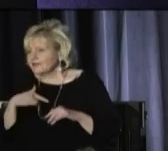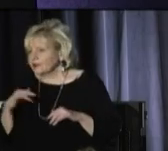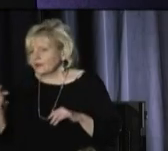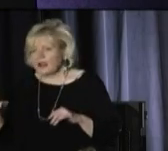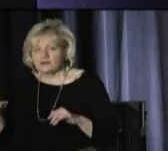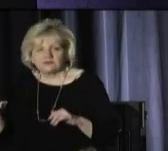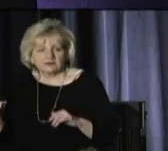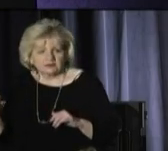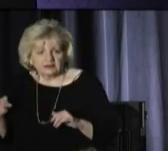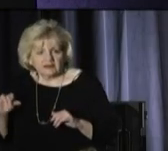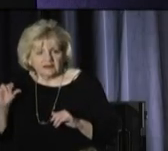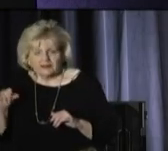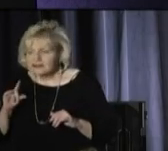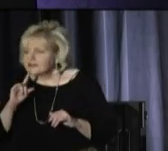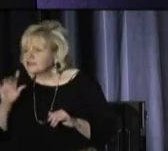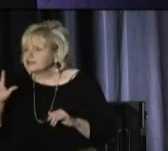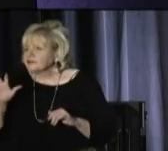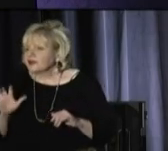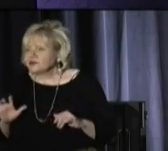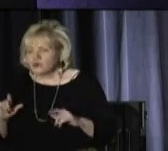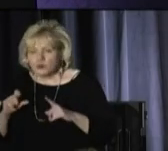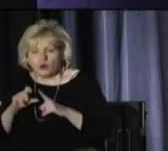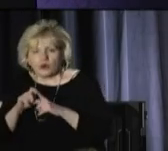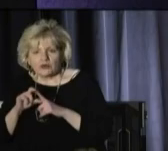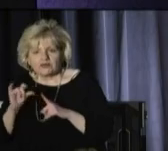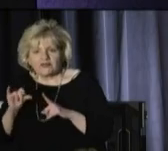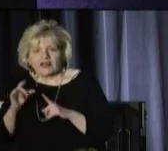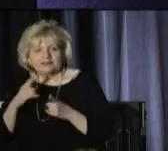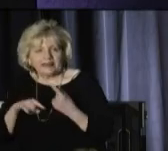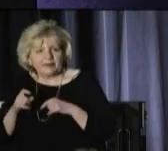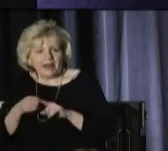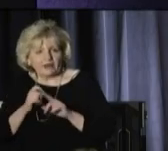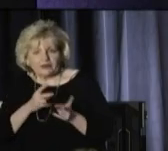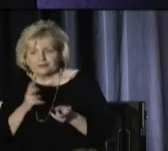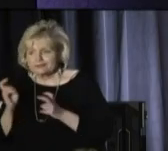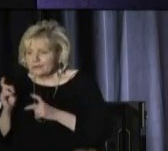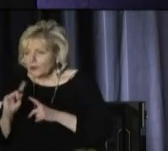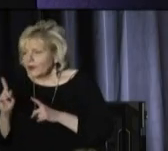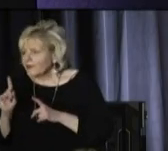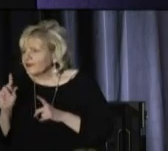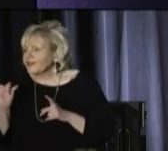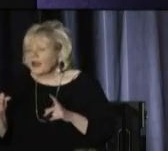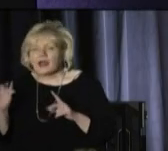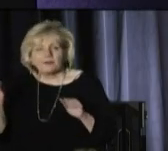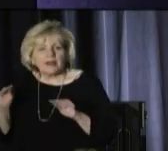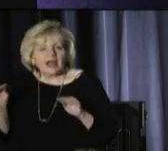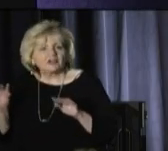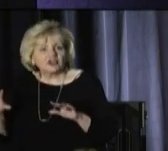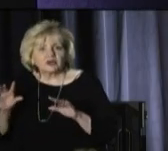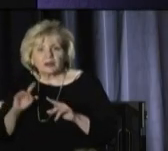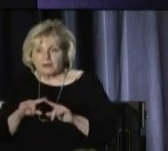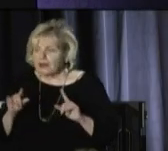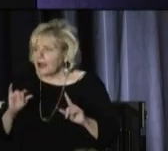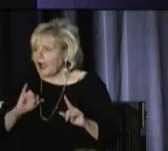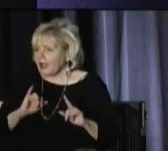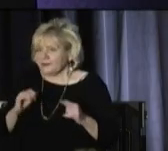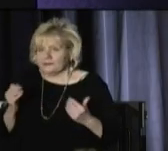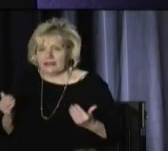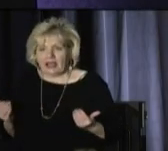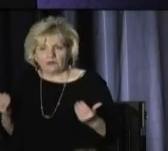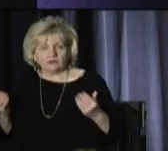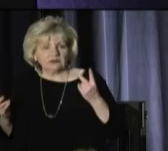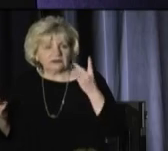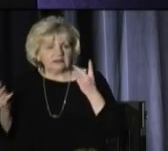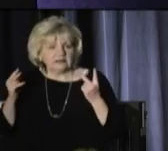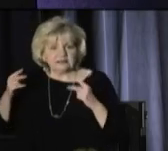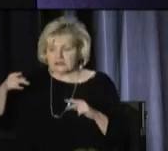here's, you know, 500 words that came out of, you know, wherever it came from, that magic. But I am finding that that